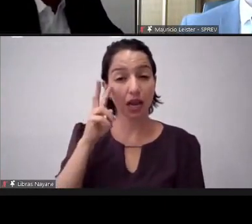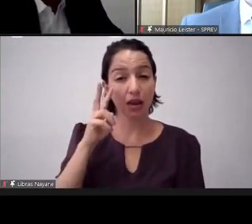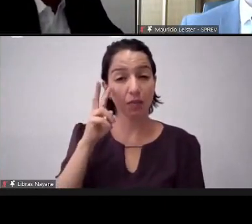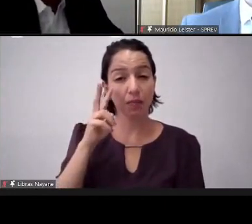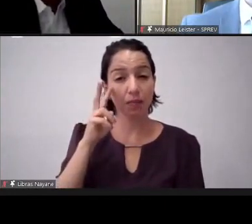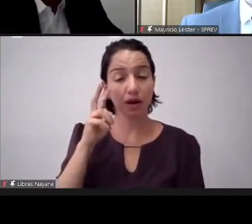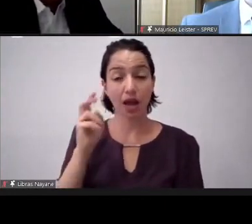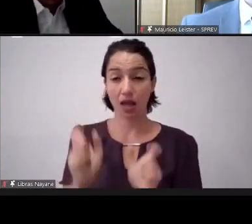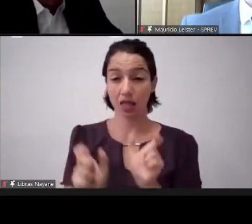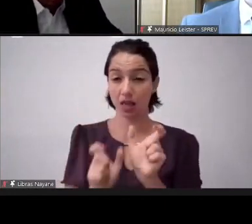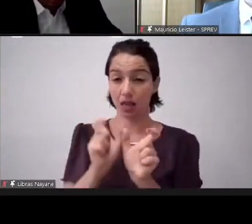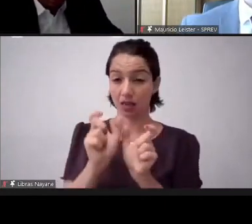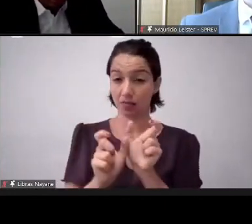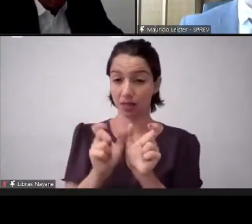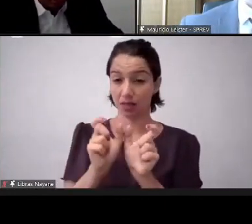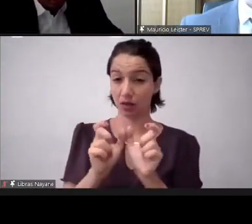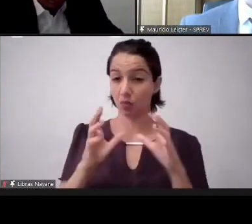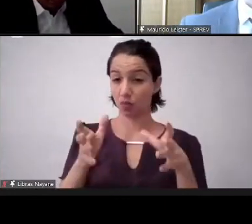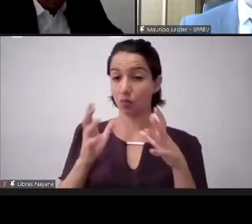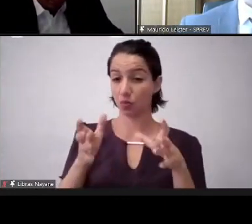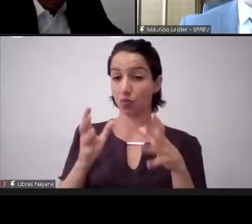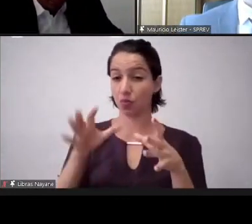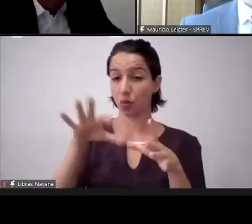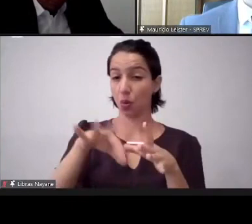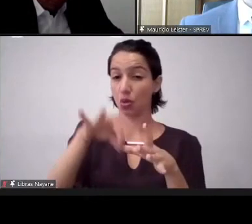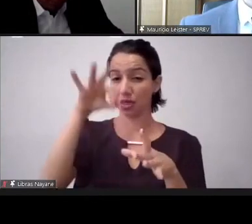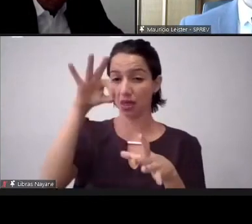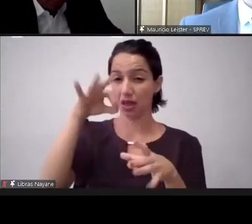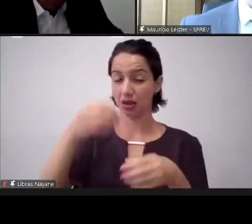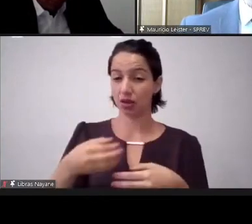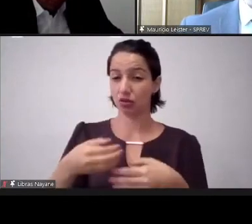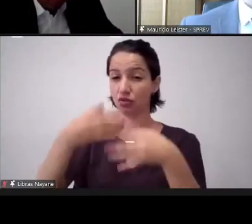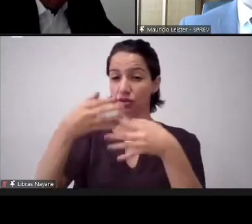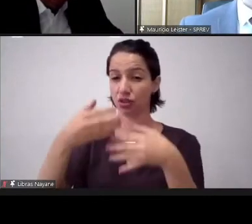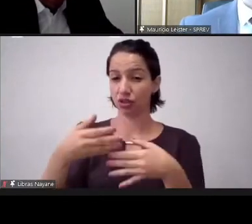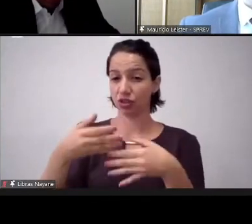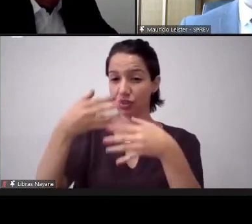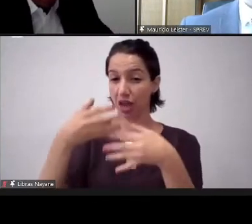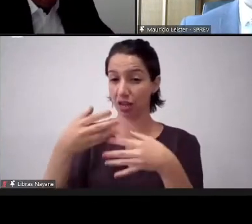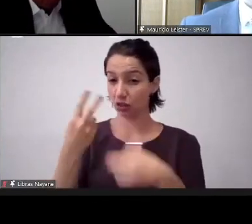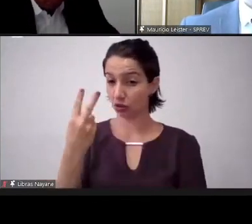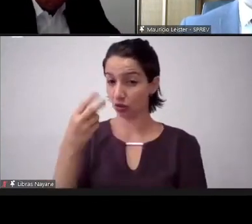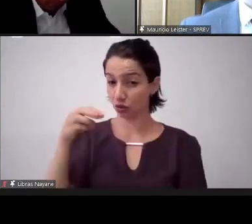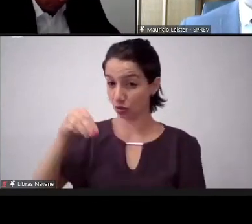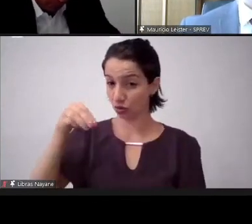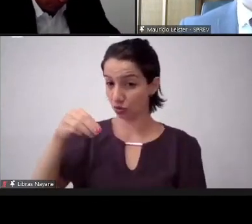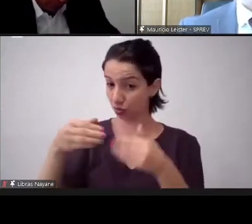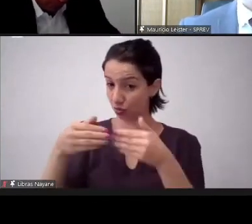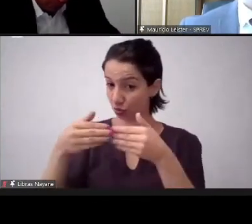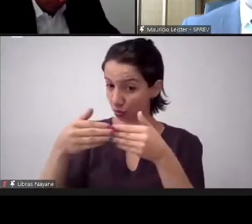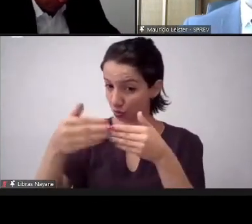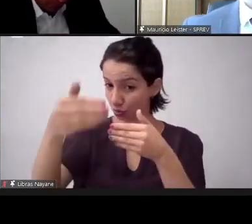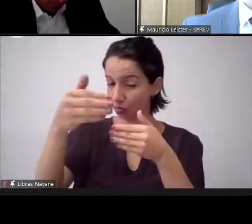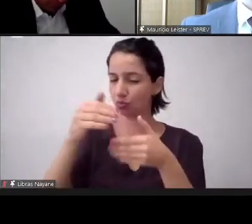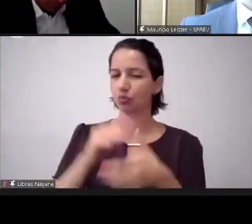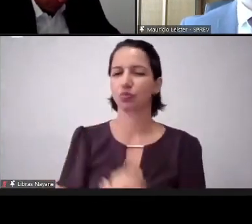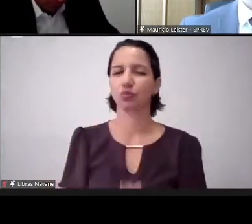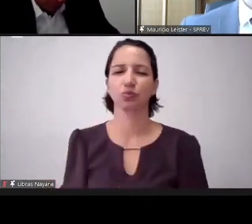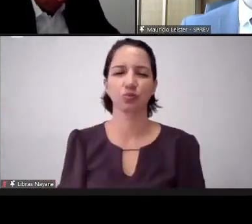So we have this raffle in the chat once again.